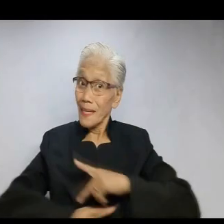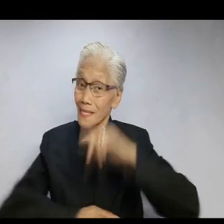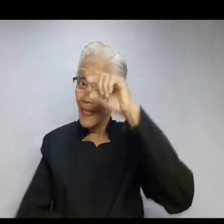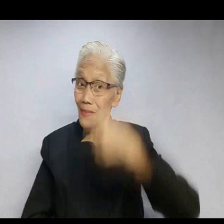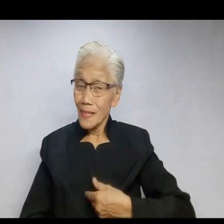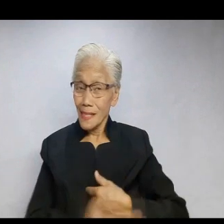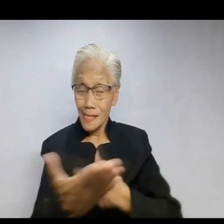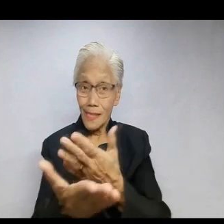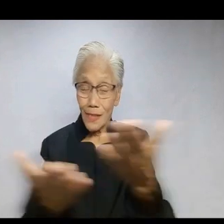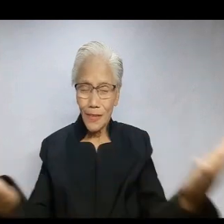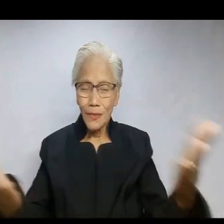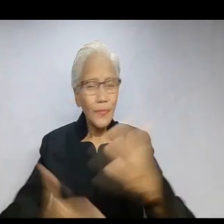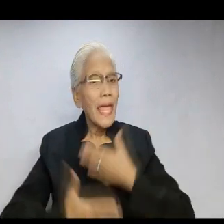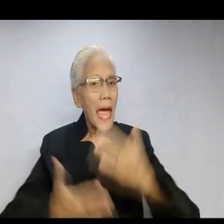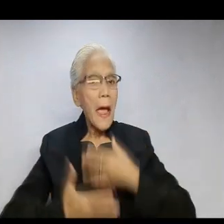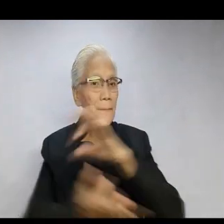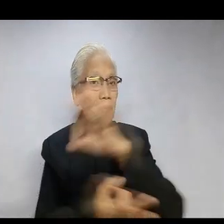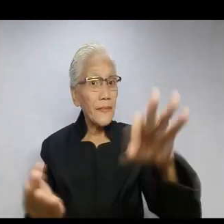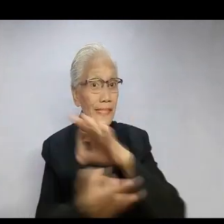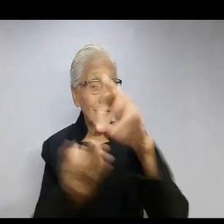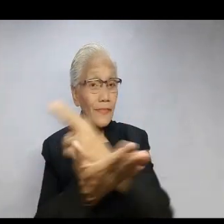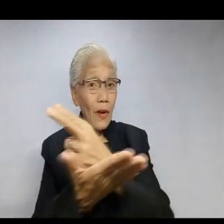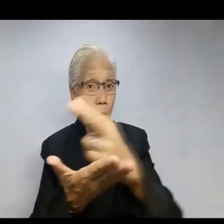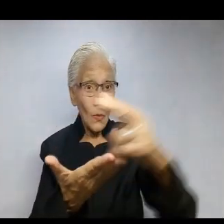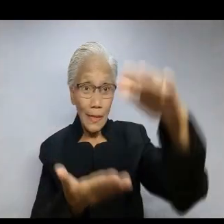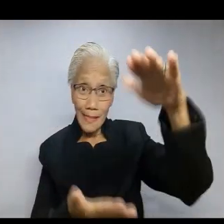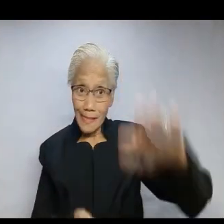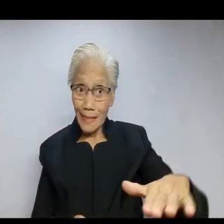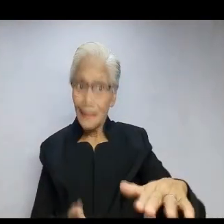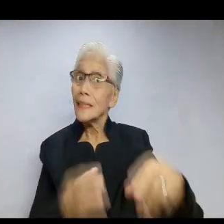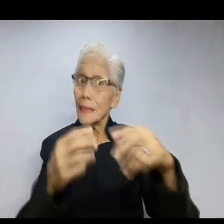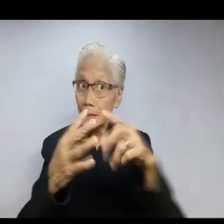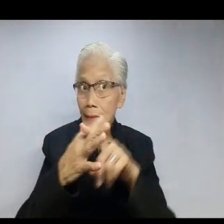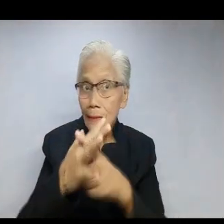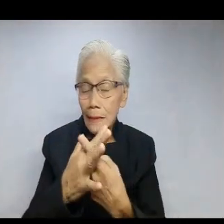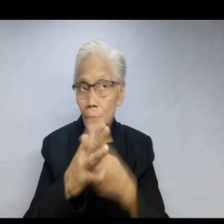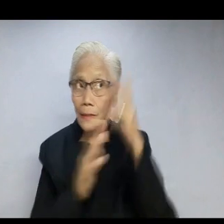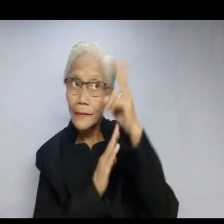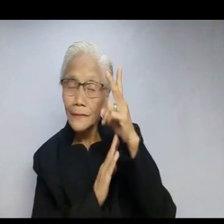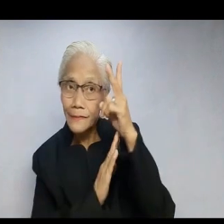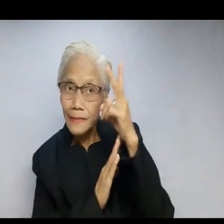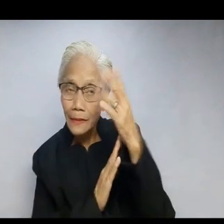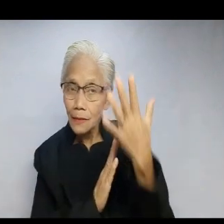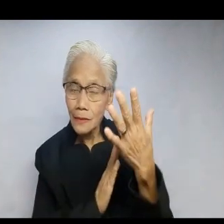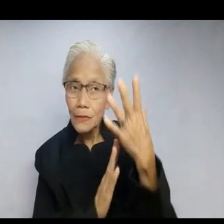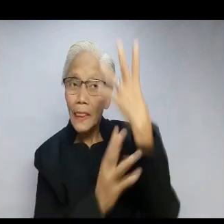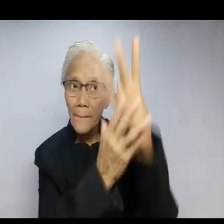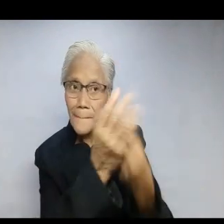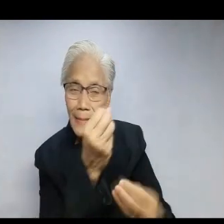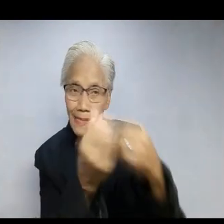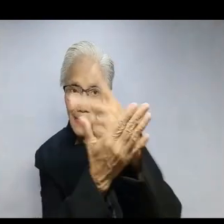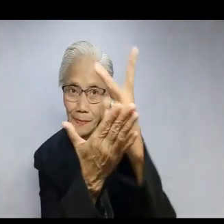pleasant greetings to you. Happy Feast of the Holy Child. Let us start with a video clip on the